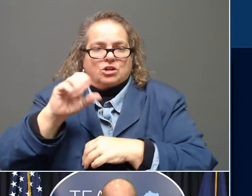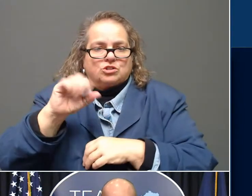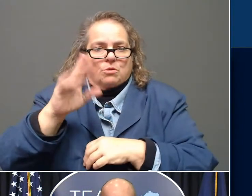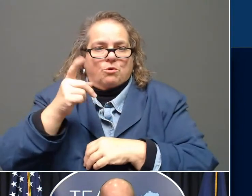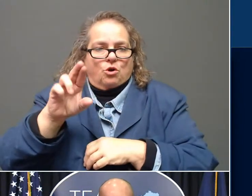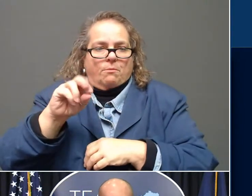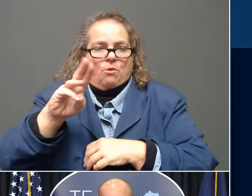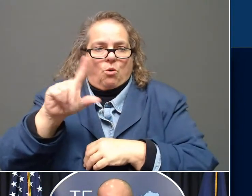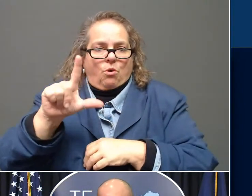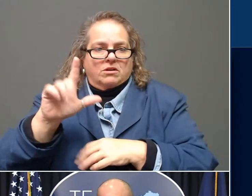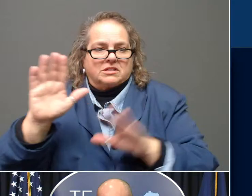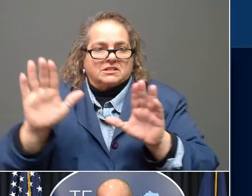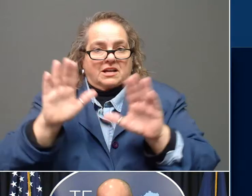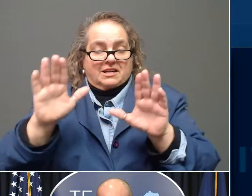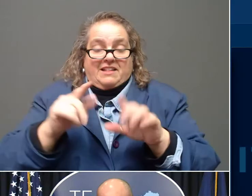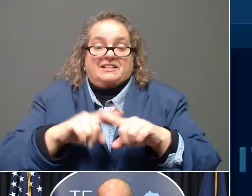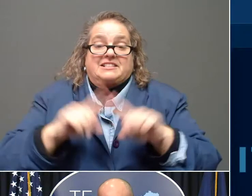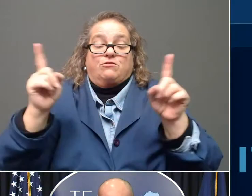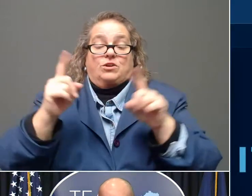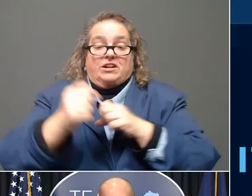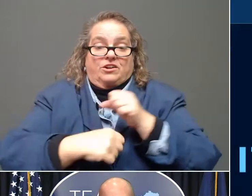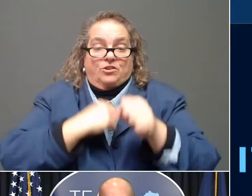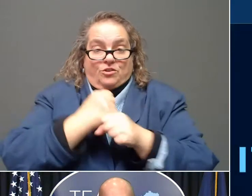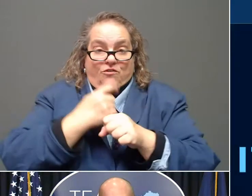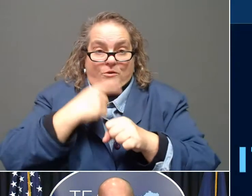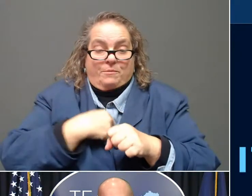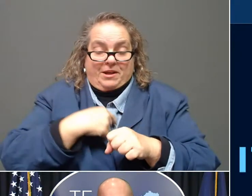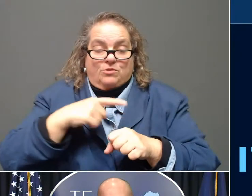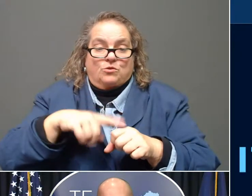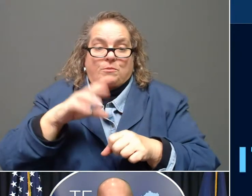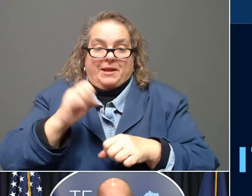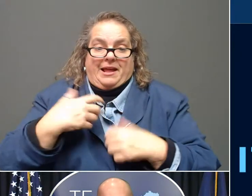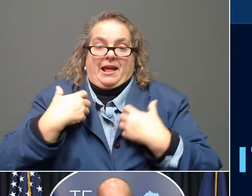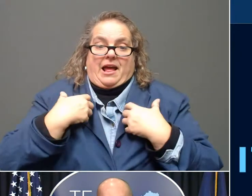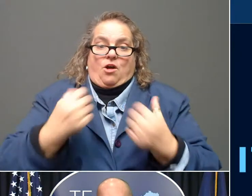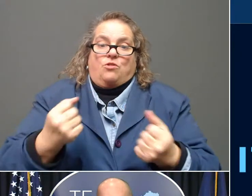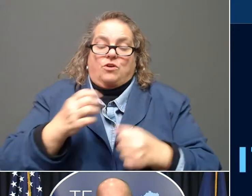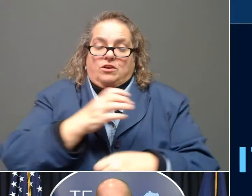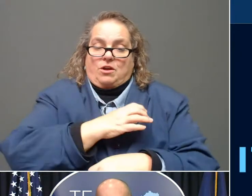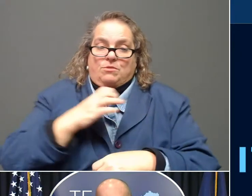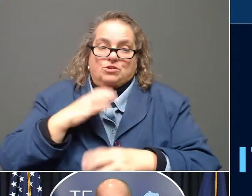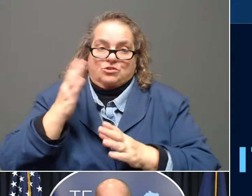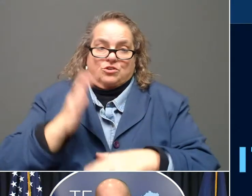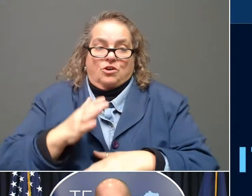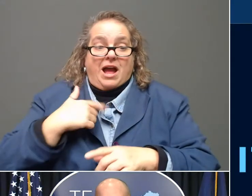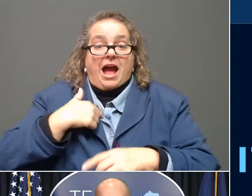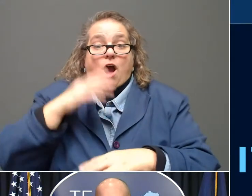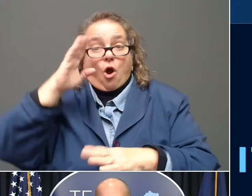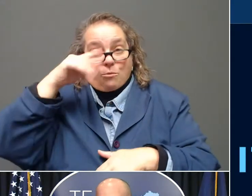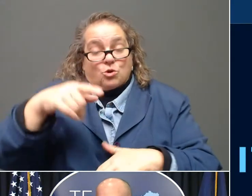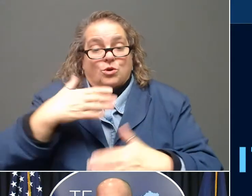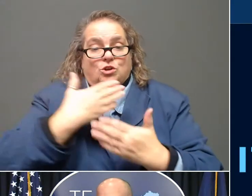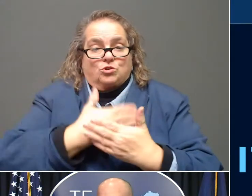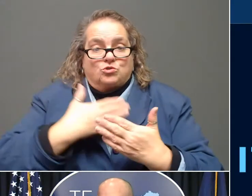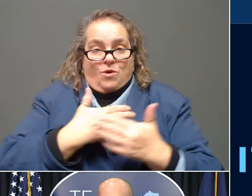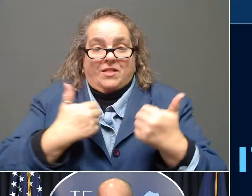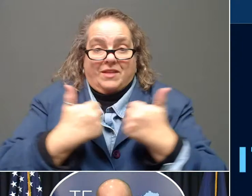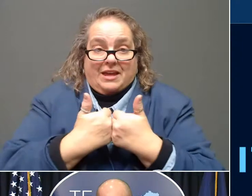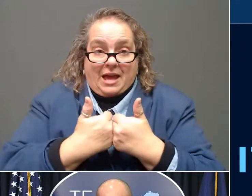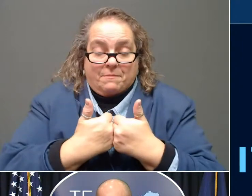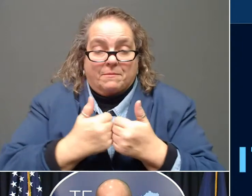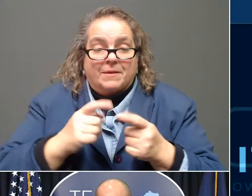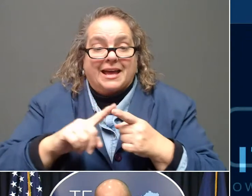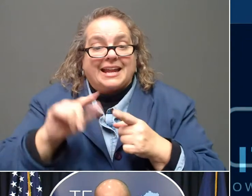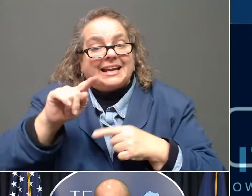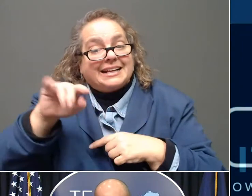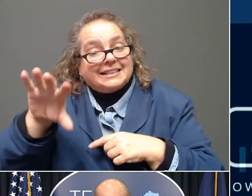Good afternoon, and thank you, Governor Beshear. If we could put up the Super Bowl slides, we'll start with that first. You know, it's interesting as I was thinking about